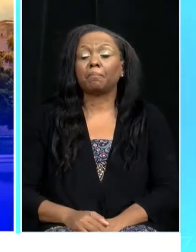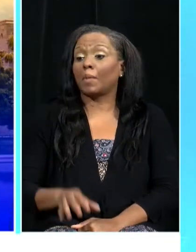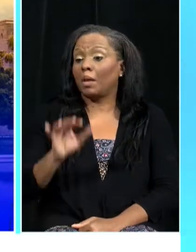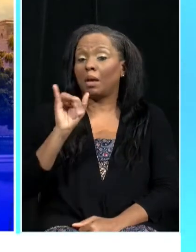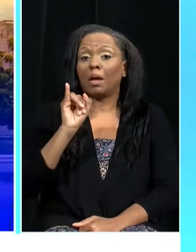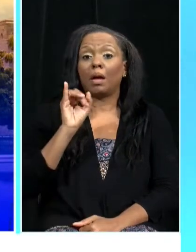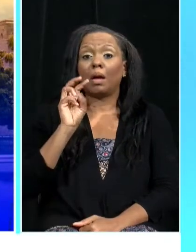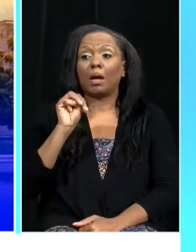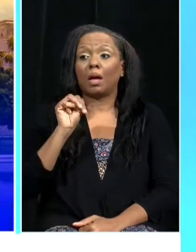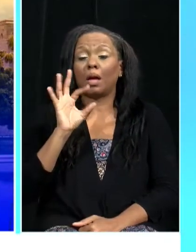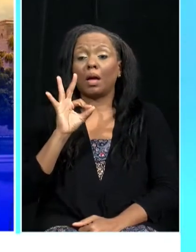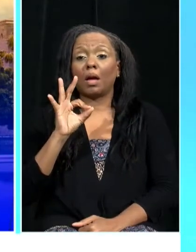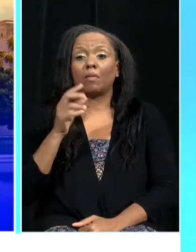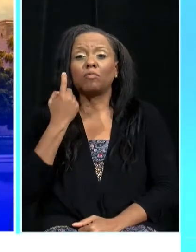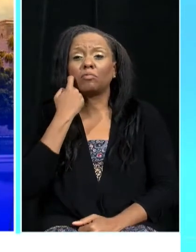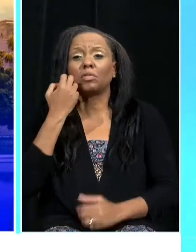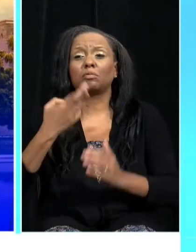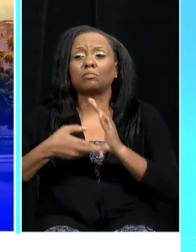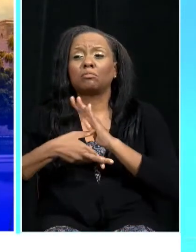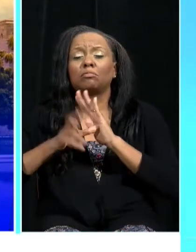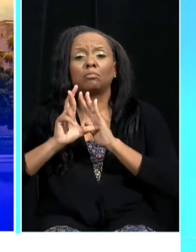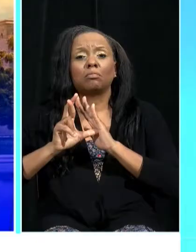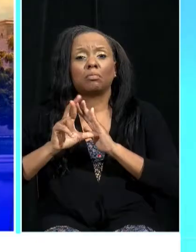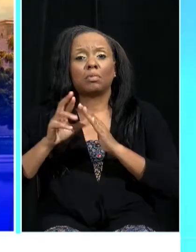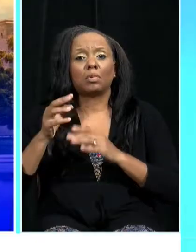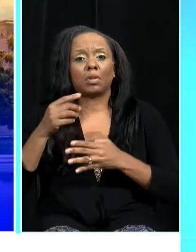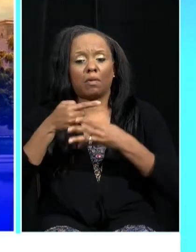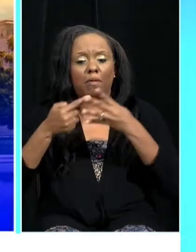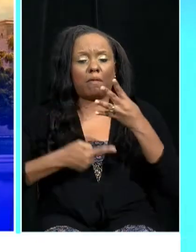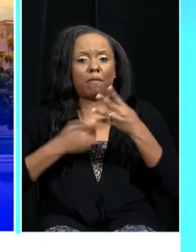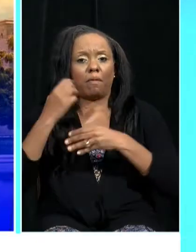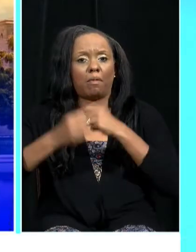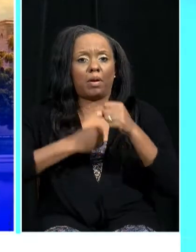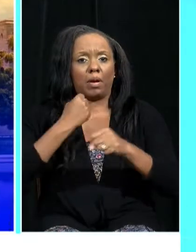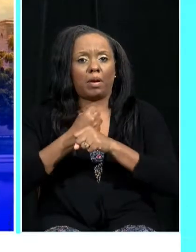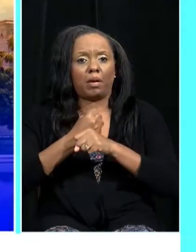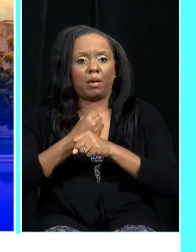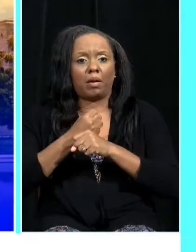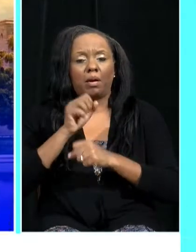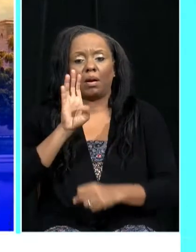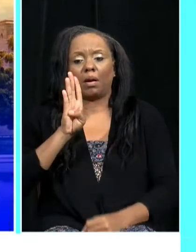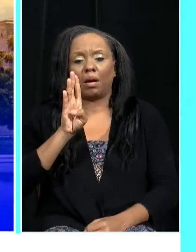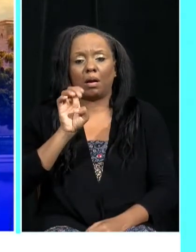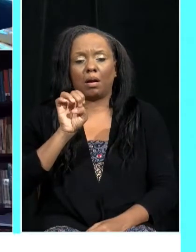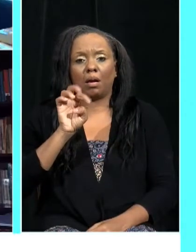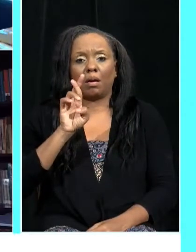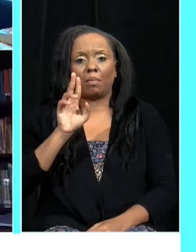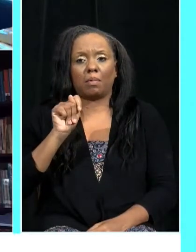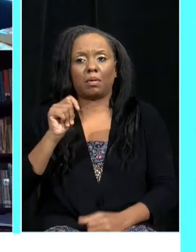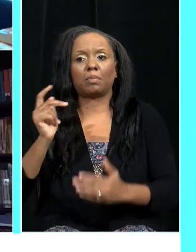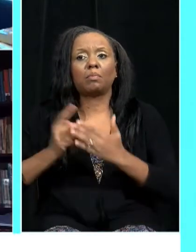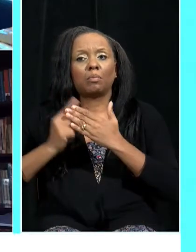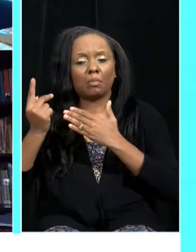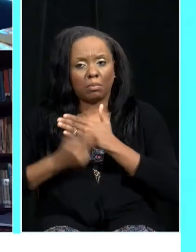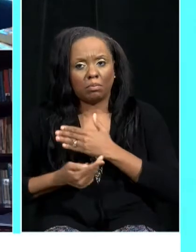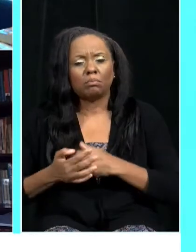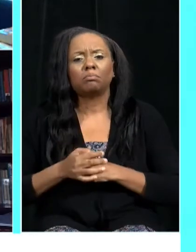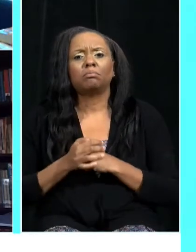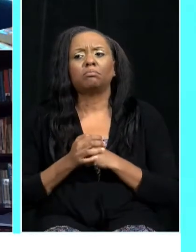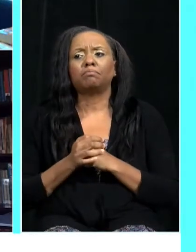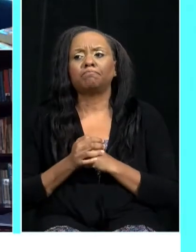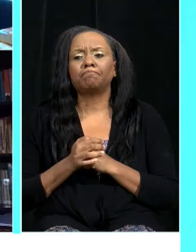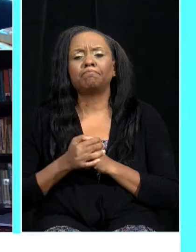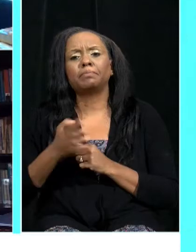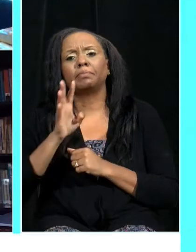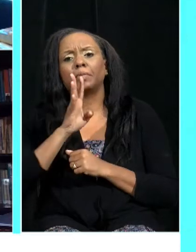extended arrangement with Barbados, and it's a 4-year program, the BERT program, and they talked about that Barbados was progressing well with